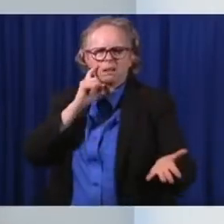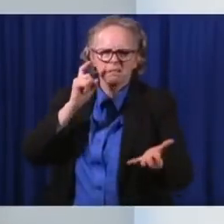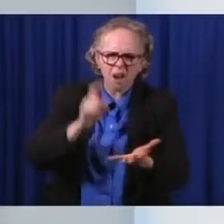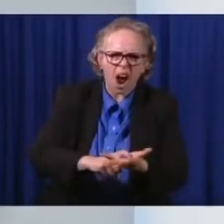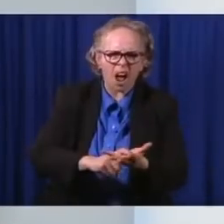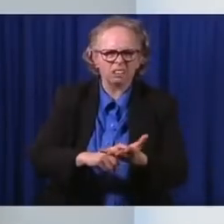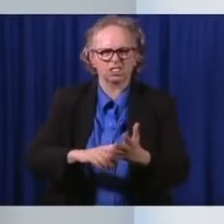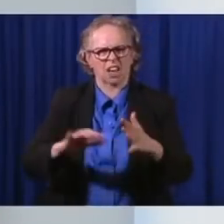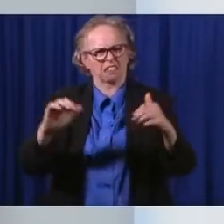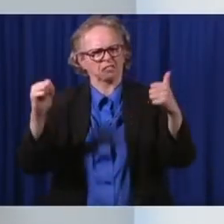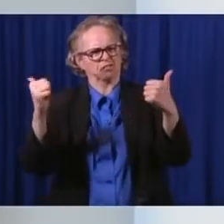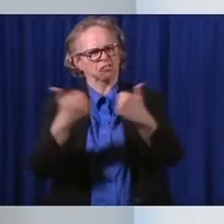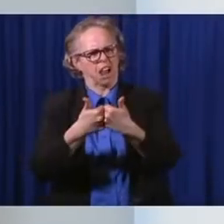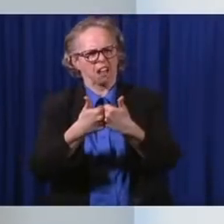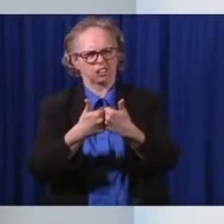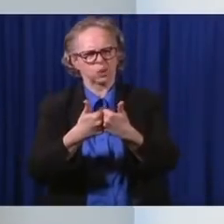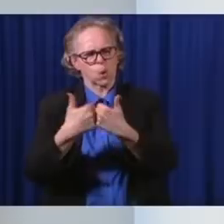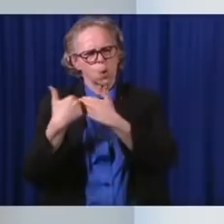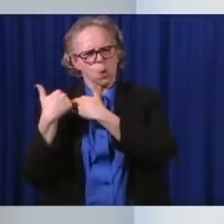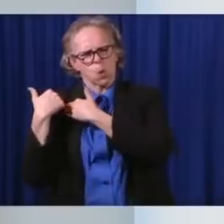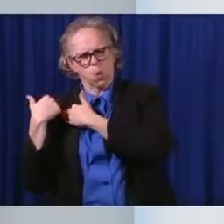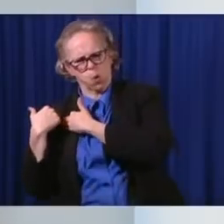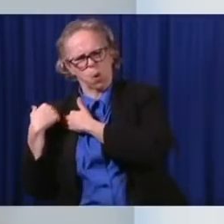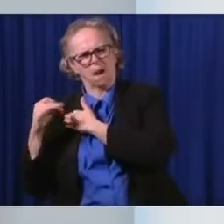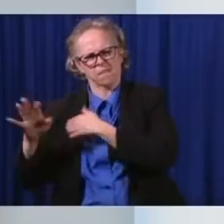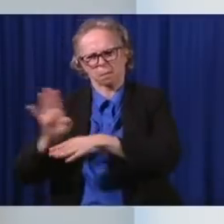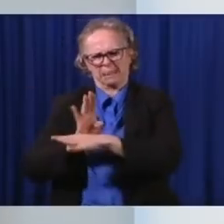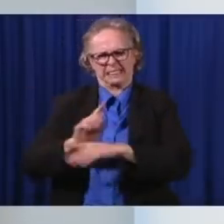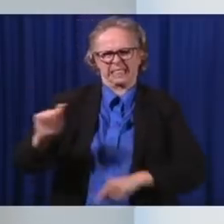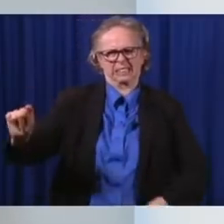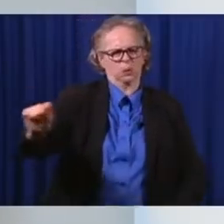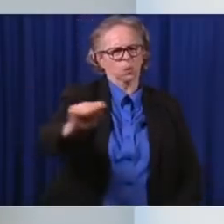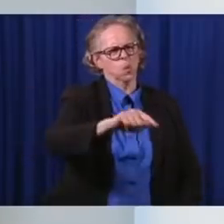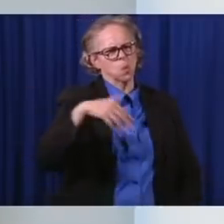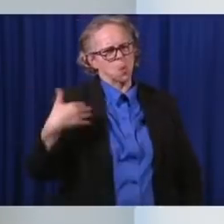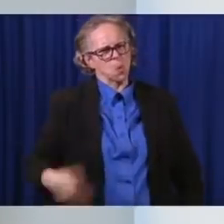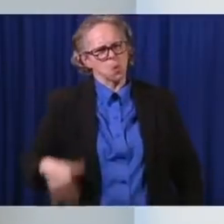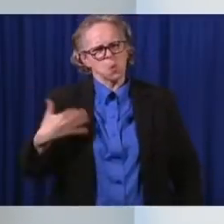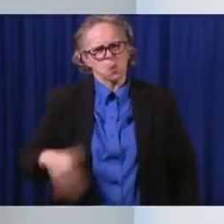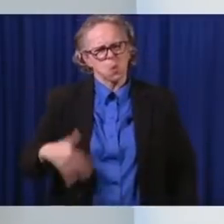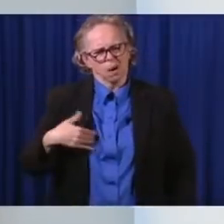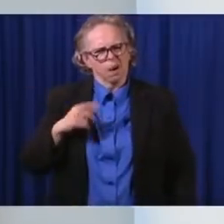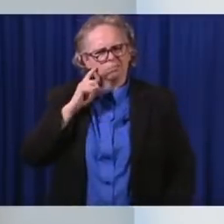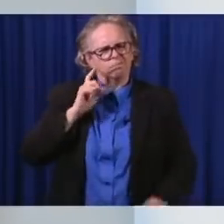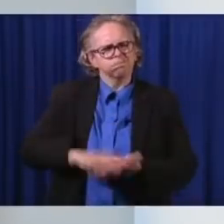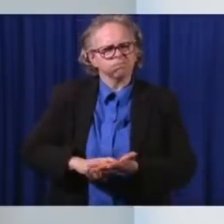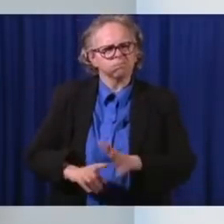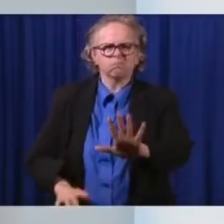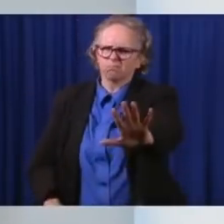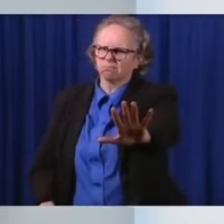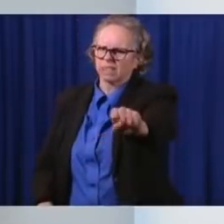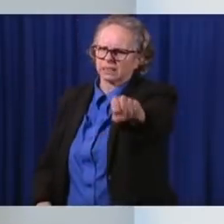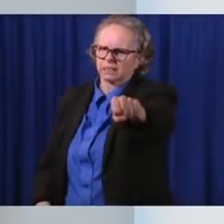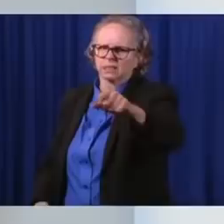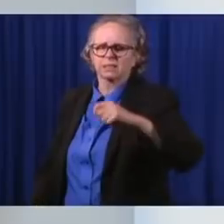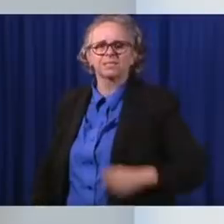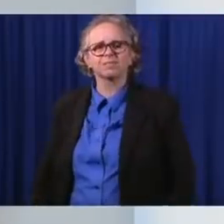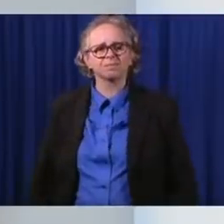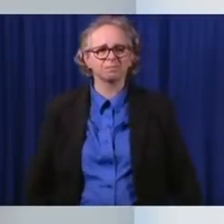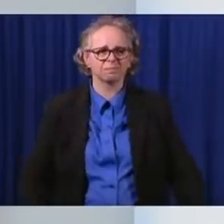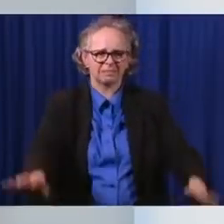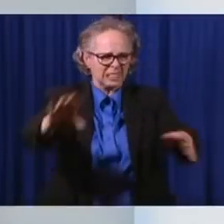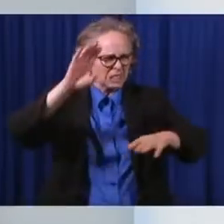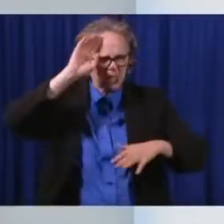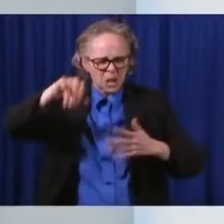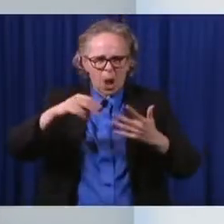has placed on businesses in this nation and in our state. We know that all the uncertainty, the